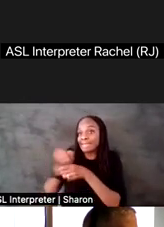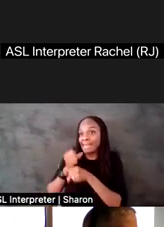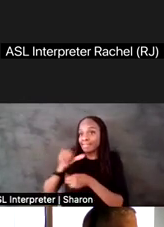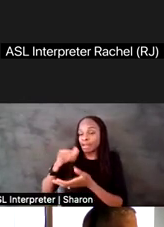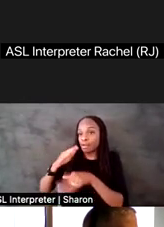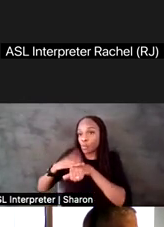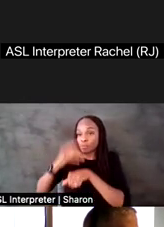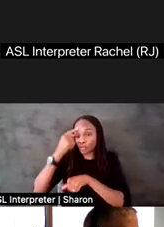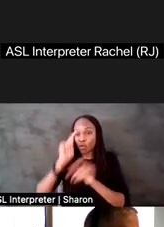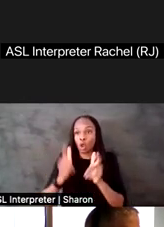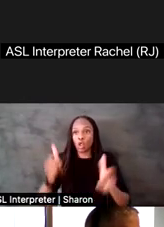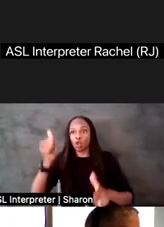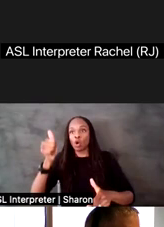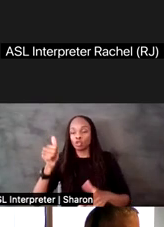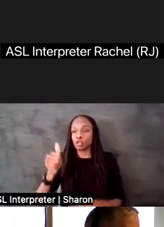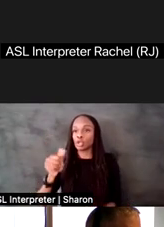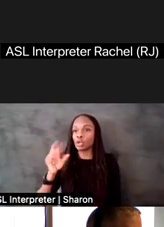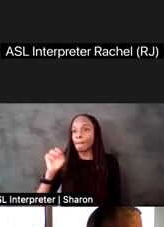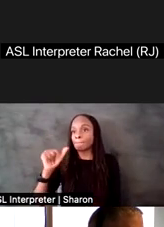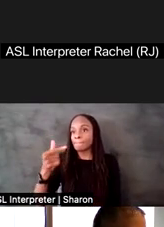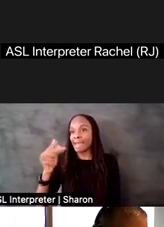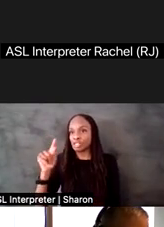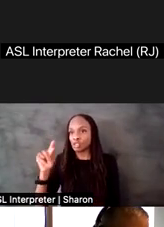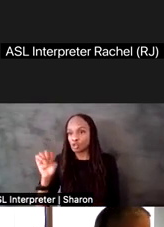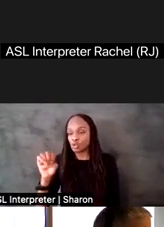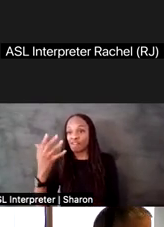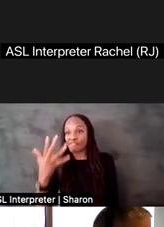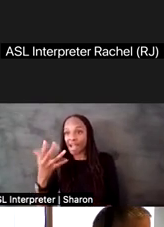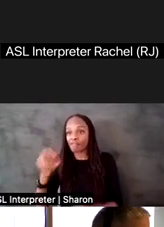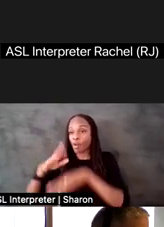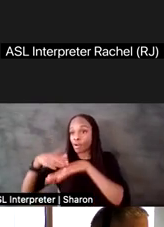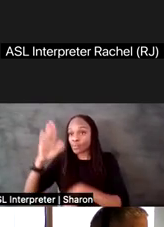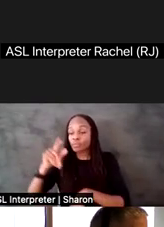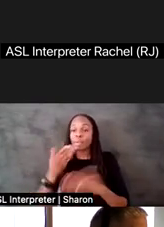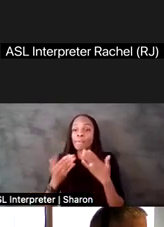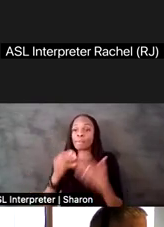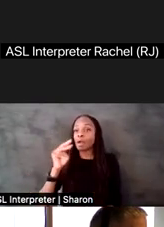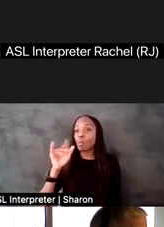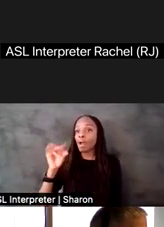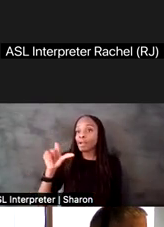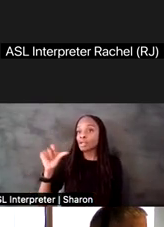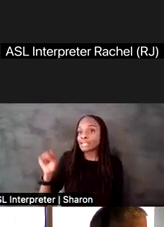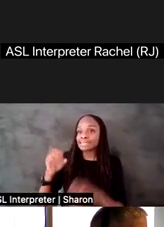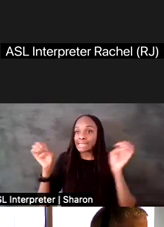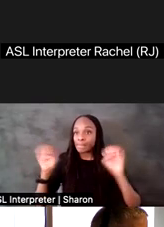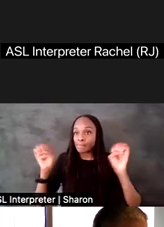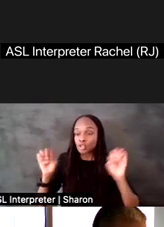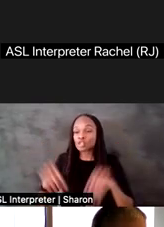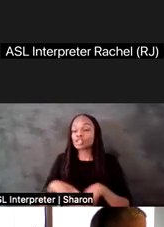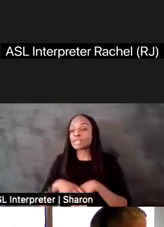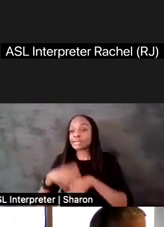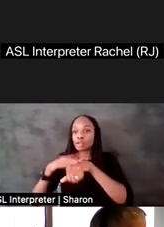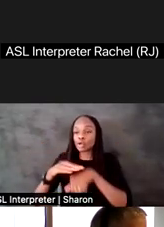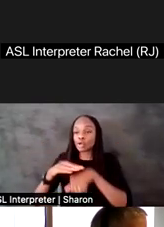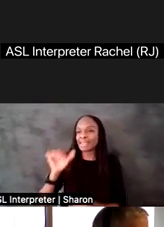larger earthquakes, magnitude 5 or greater, you may get a wireless emergency alert similar to a Amber Alert or a